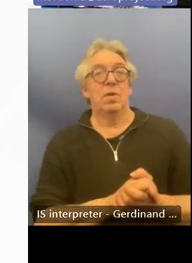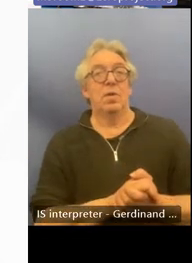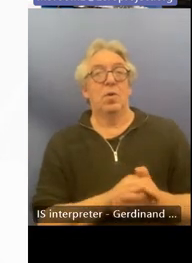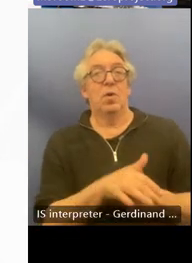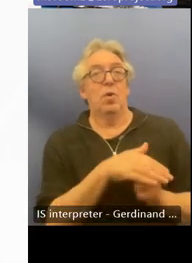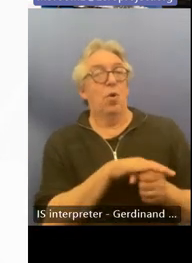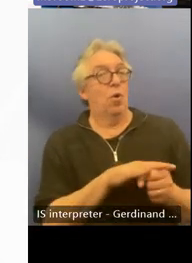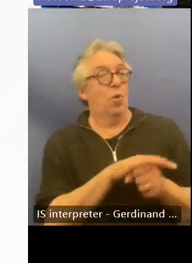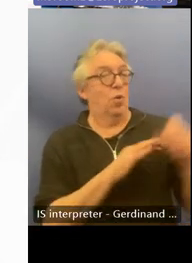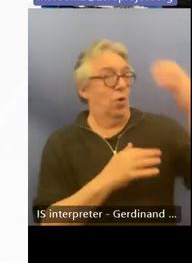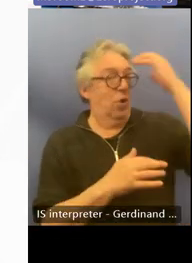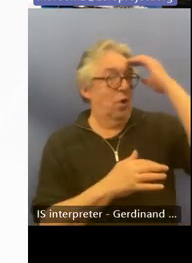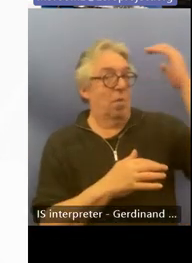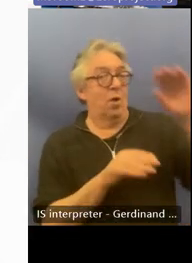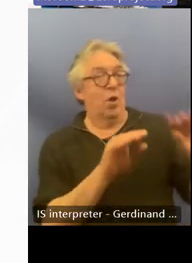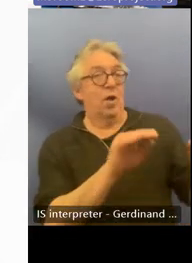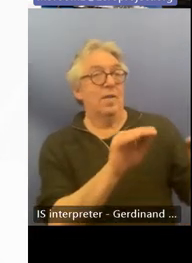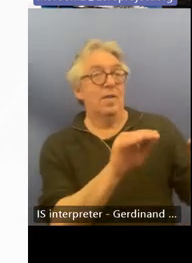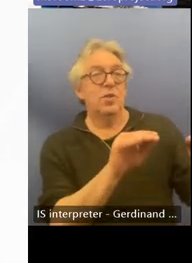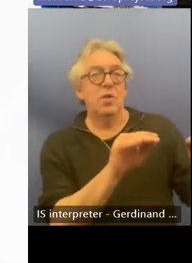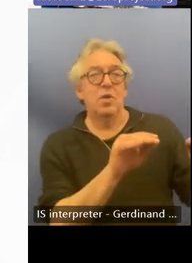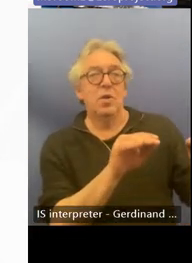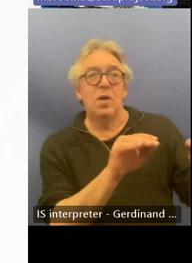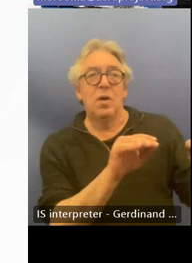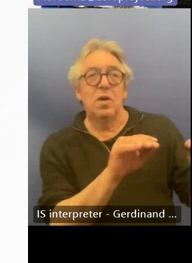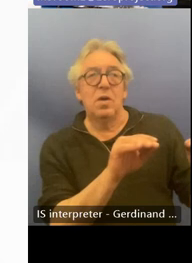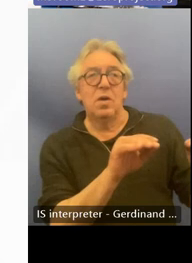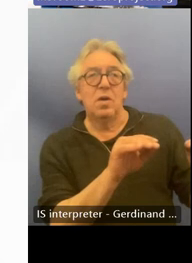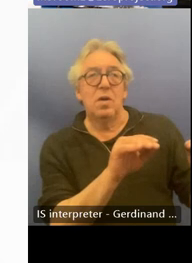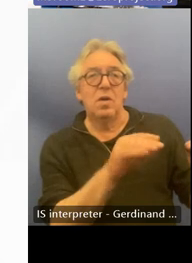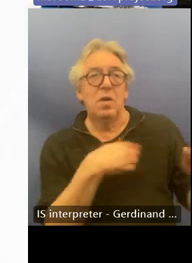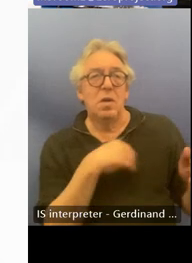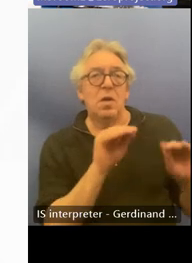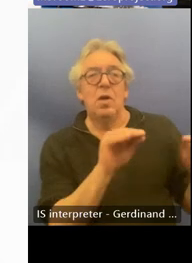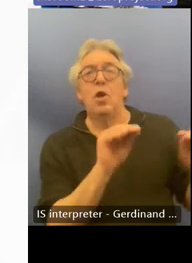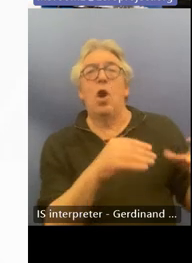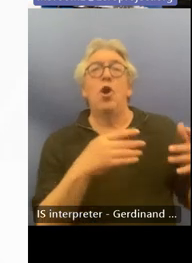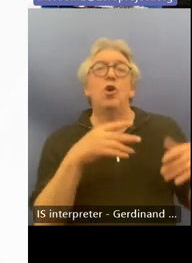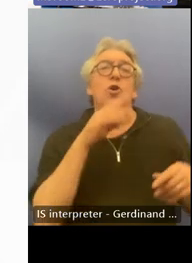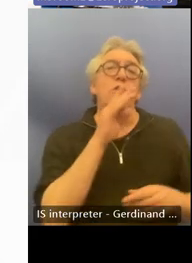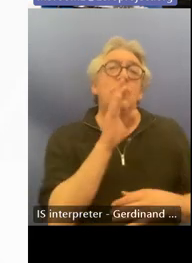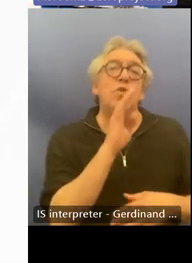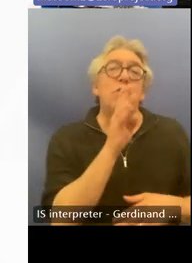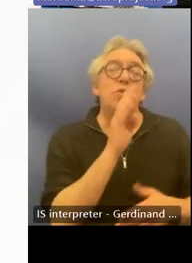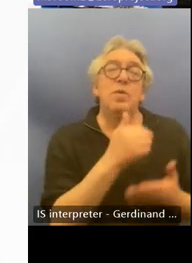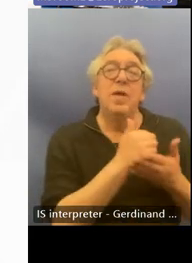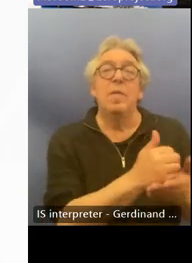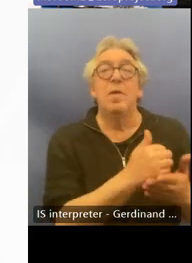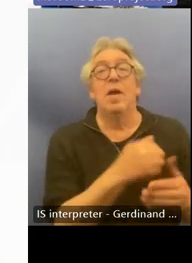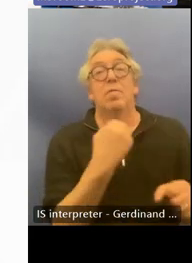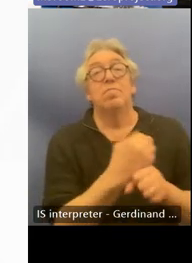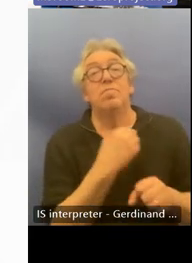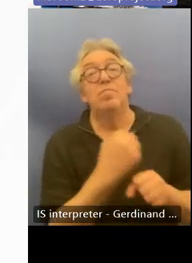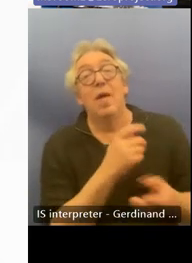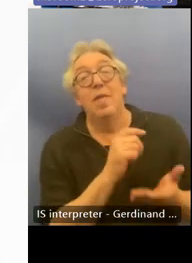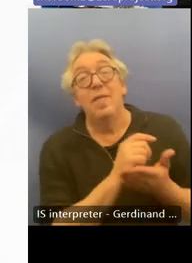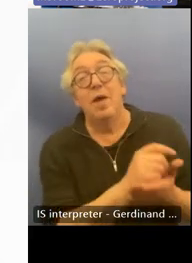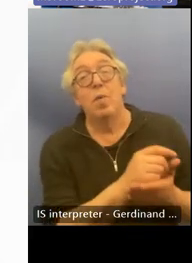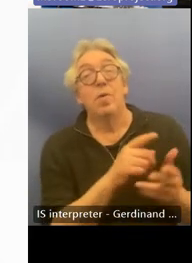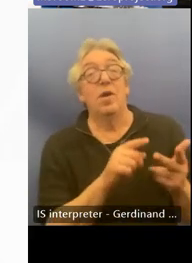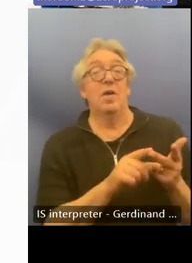here management, stress management, physiotherapy, speech therapy, and occupational therapy so that they